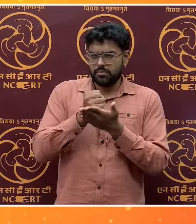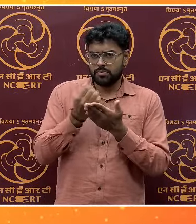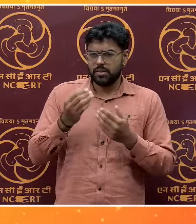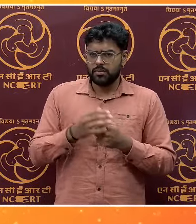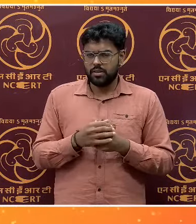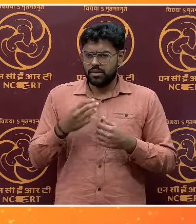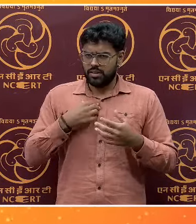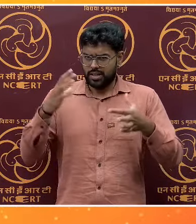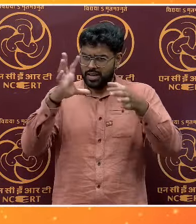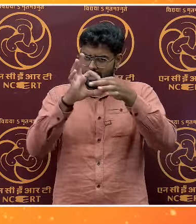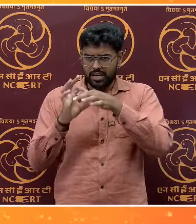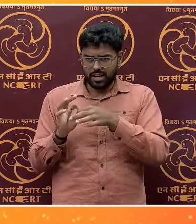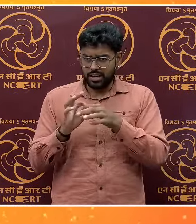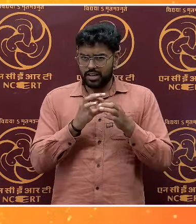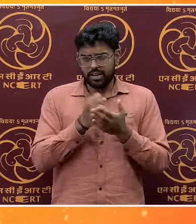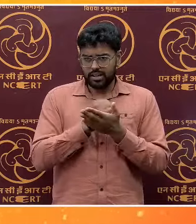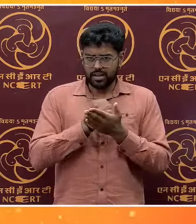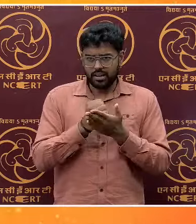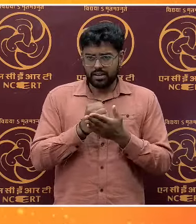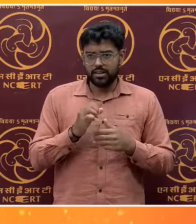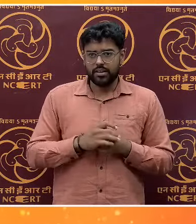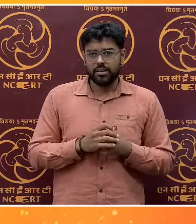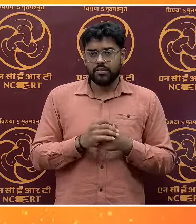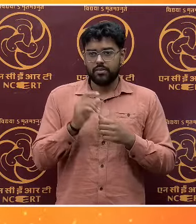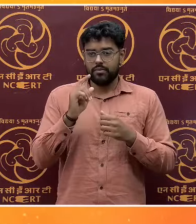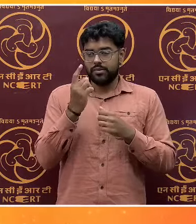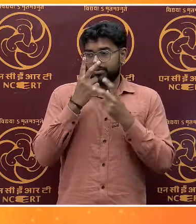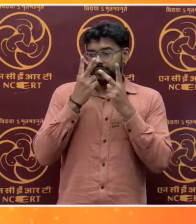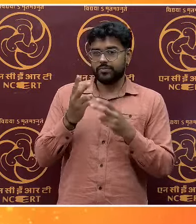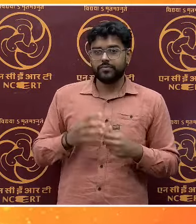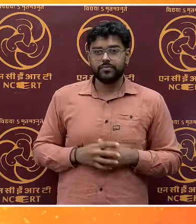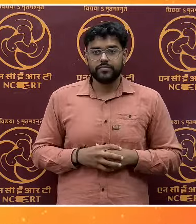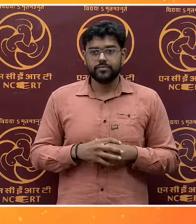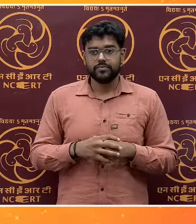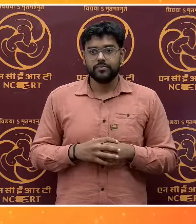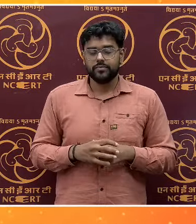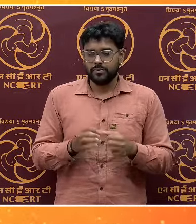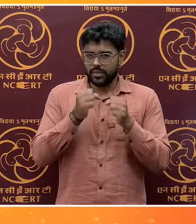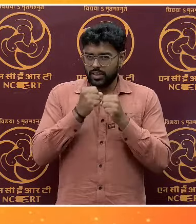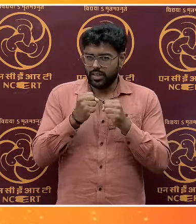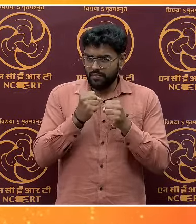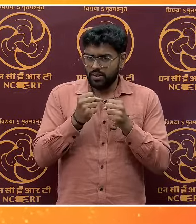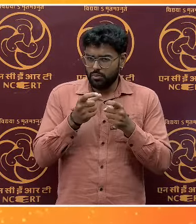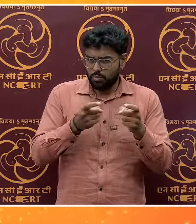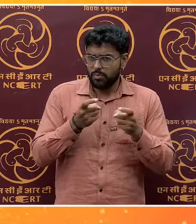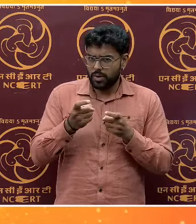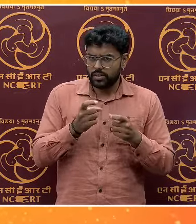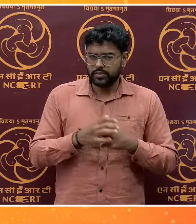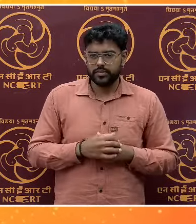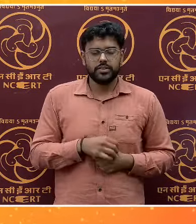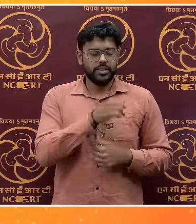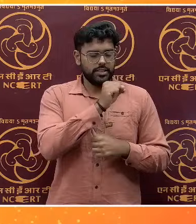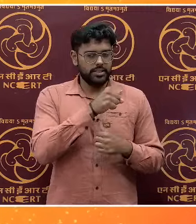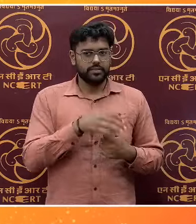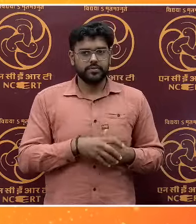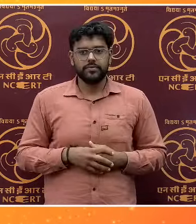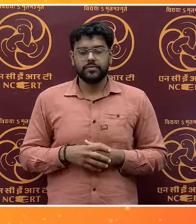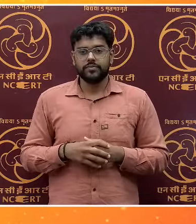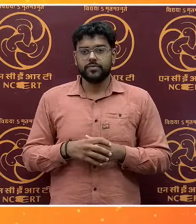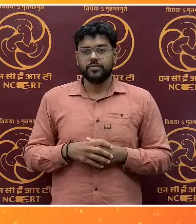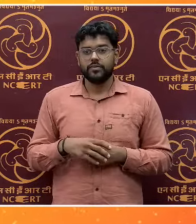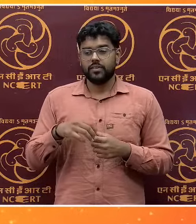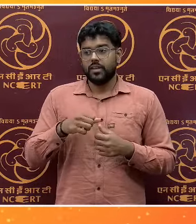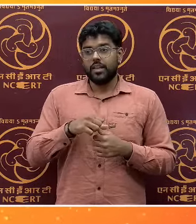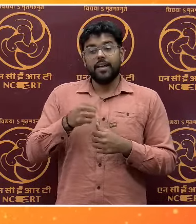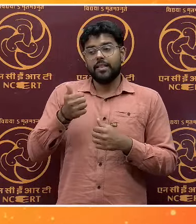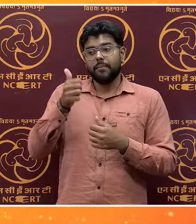to match these. Yeah, so get out of hand. So I think that would be become difficult to control. Yeah, Okay. and give somebody